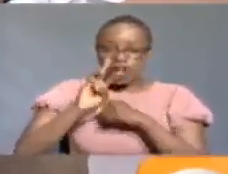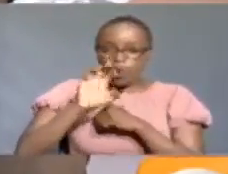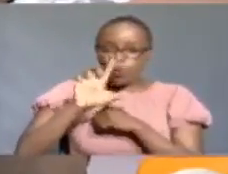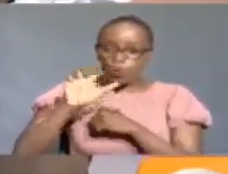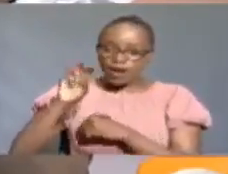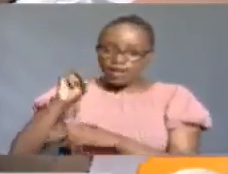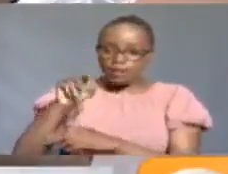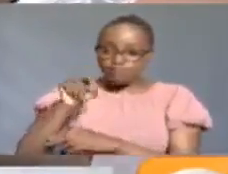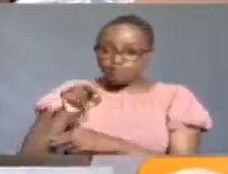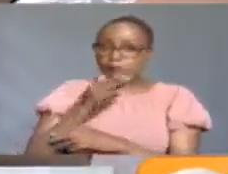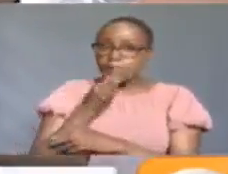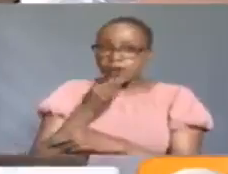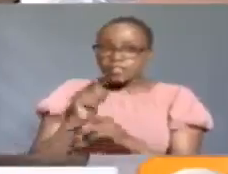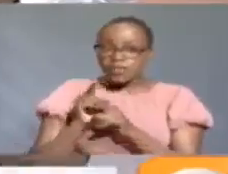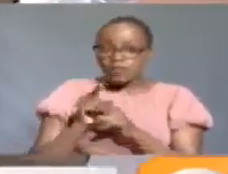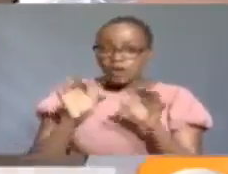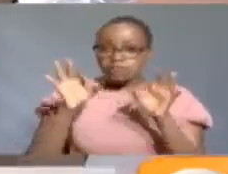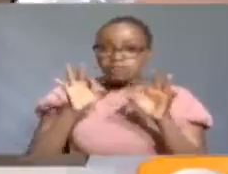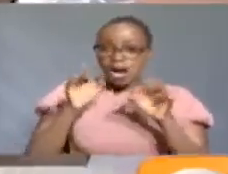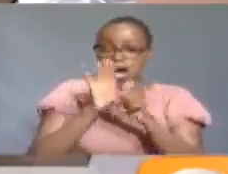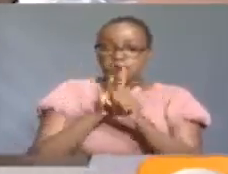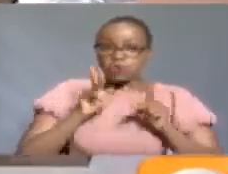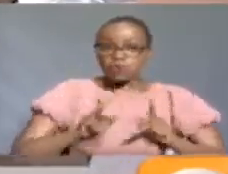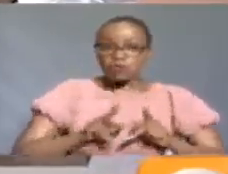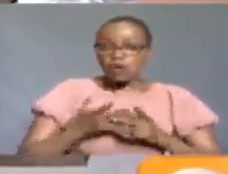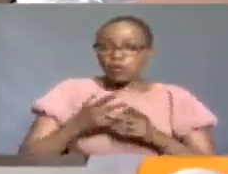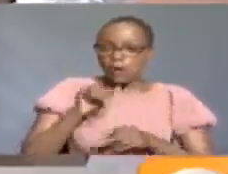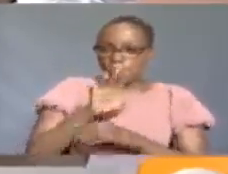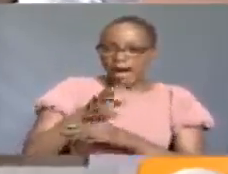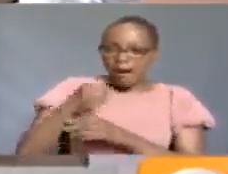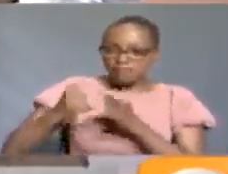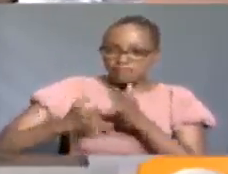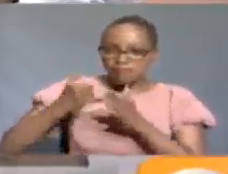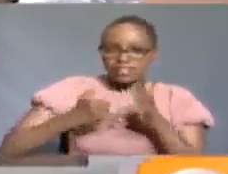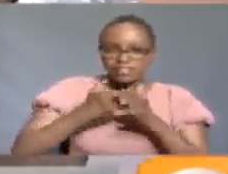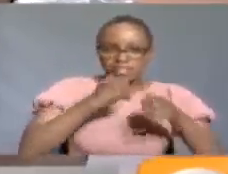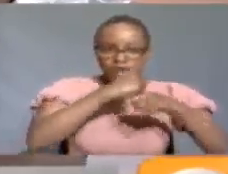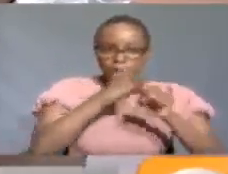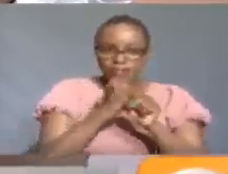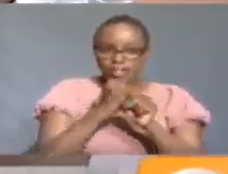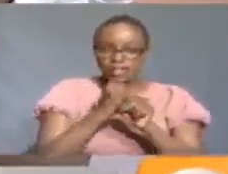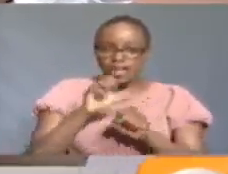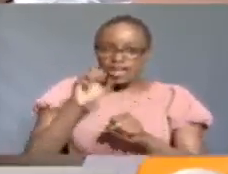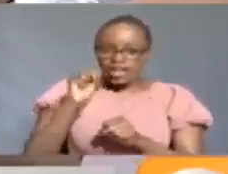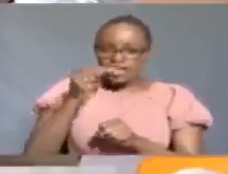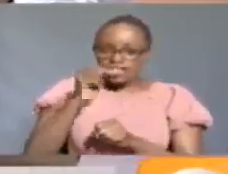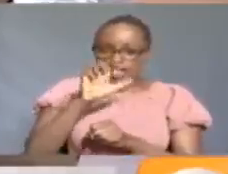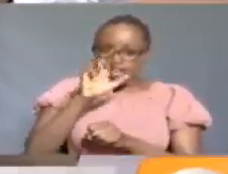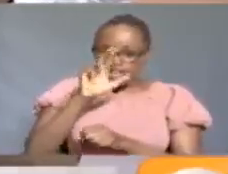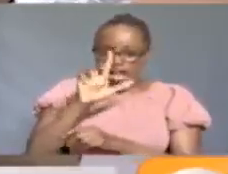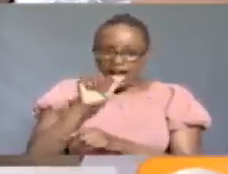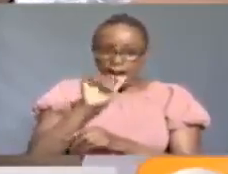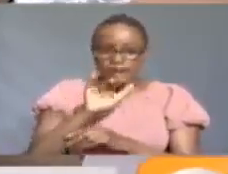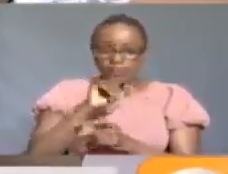Oliech has baffled many residents with his eating machine, which he has christened cheina. But his